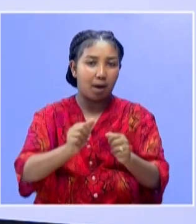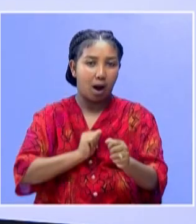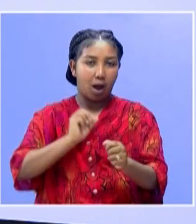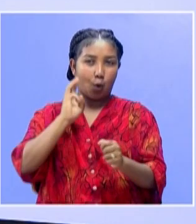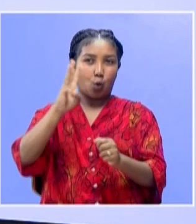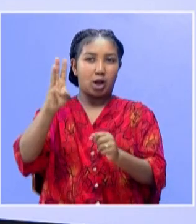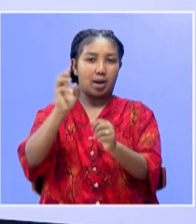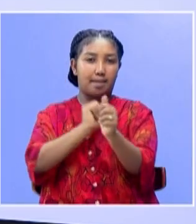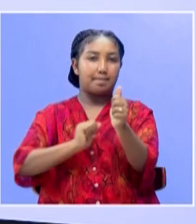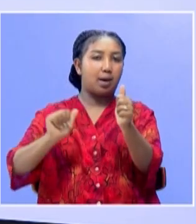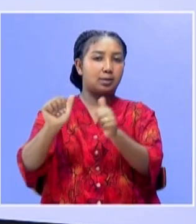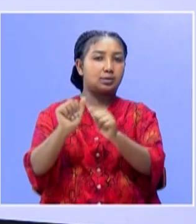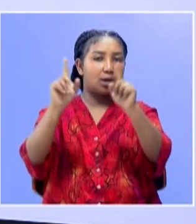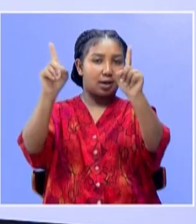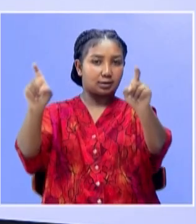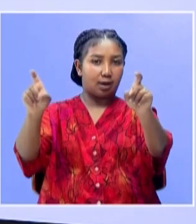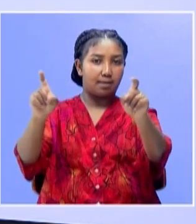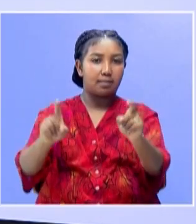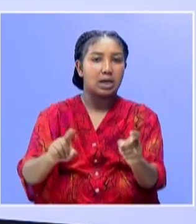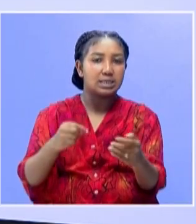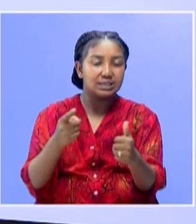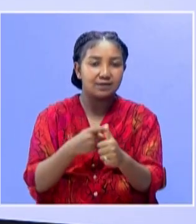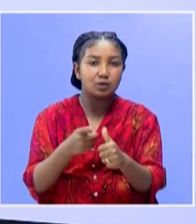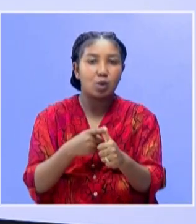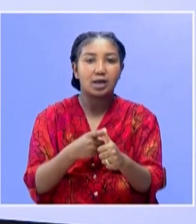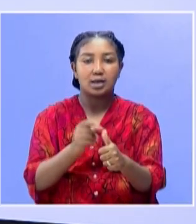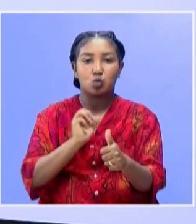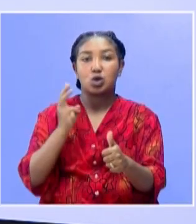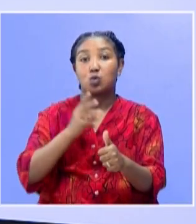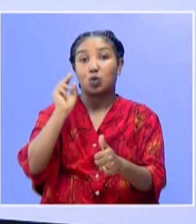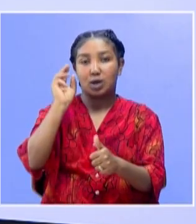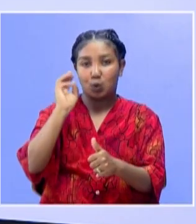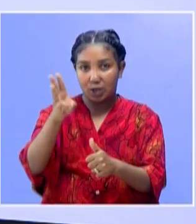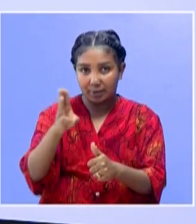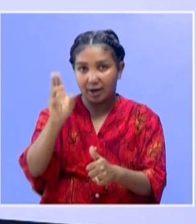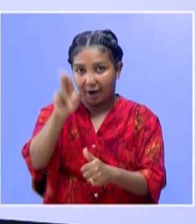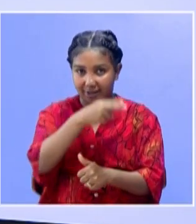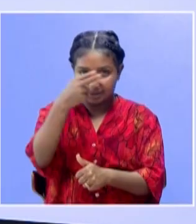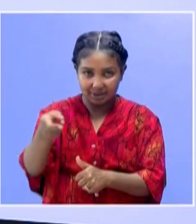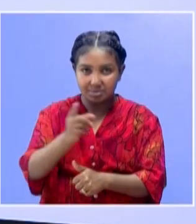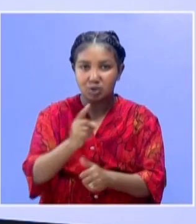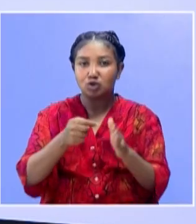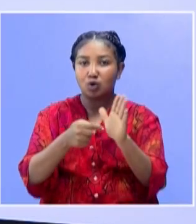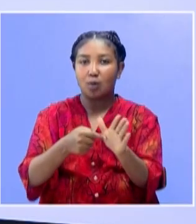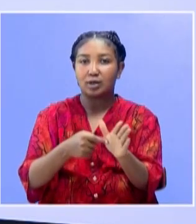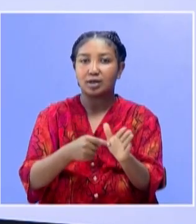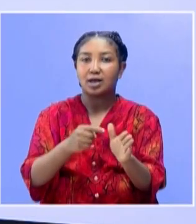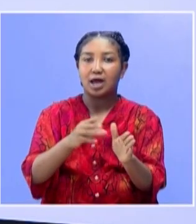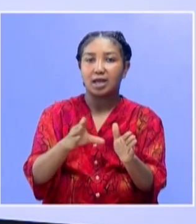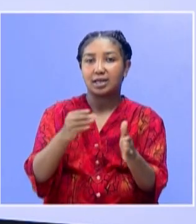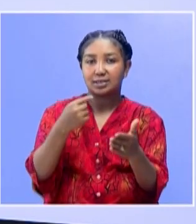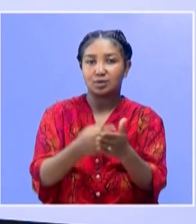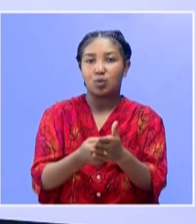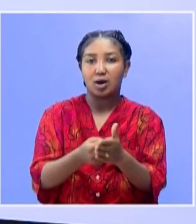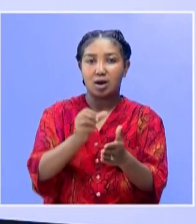I will pass. Okay. On the first one, we will cancel. What does this show? And even on this